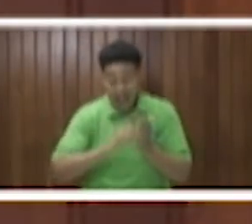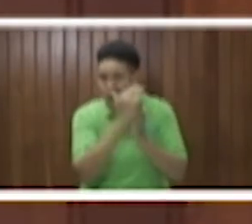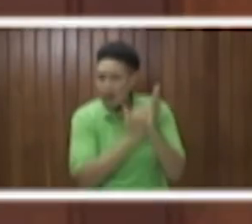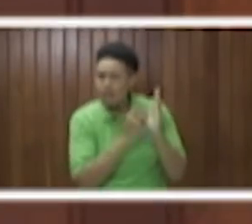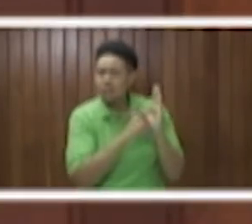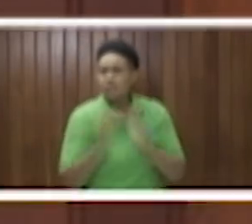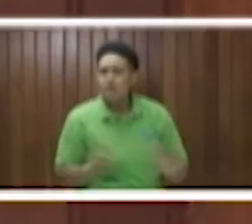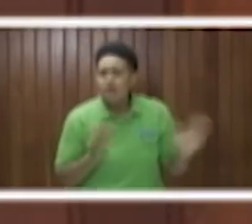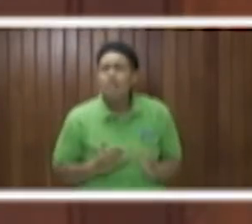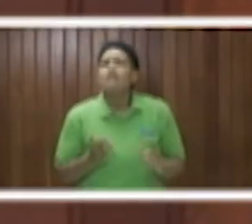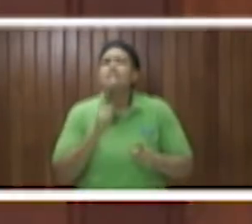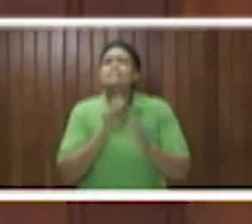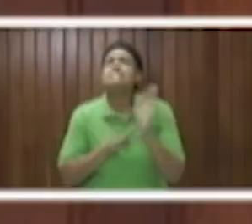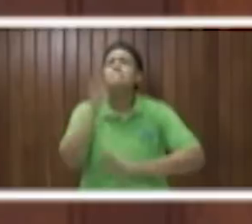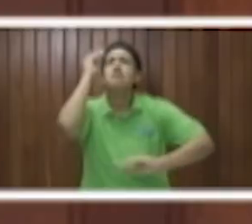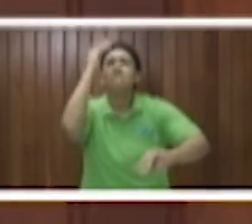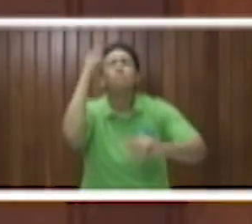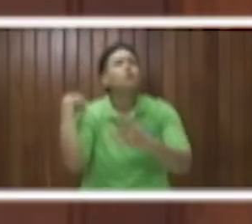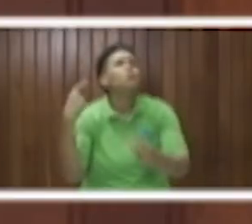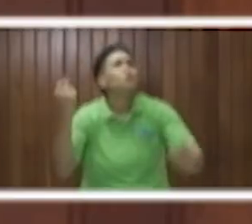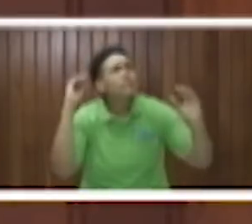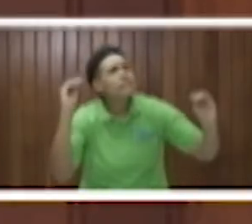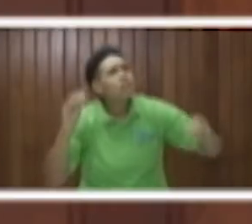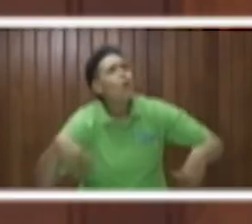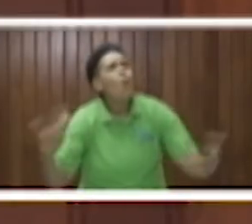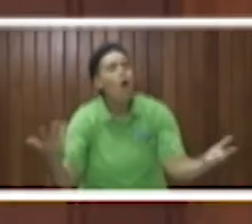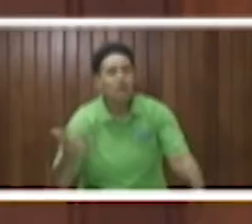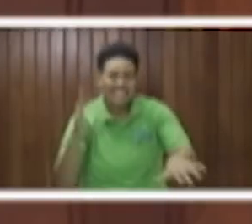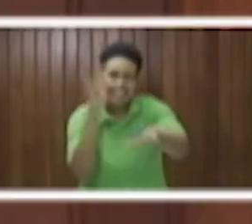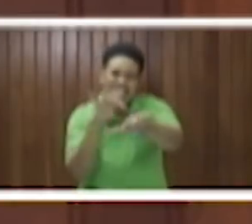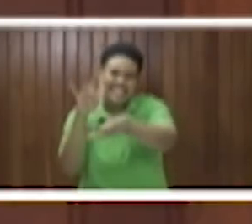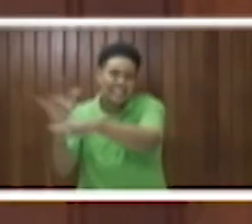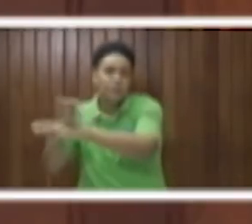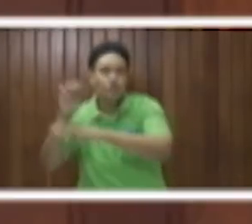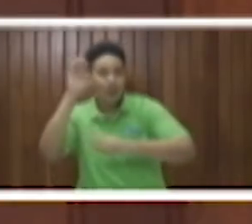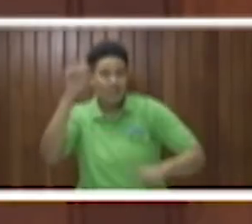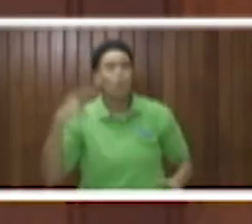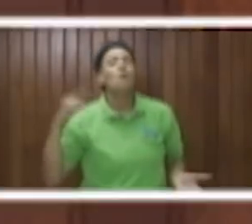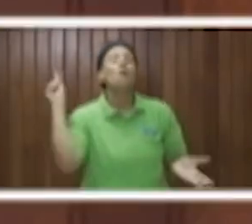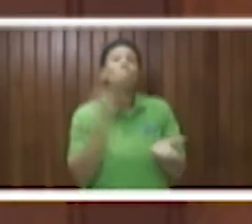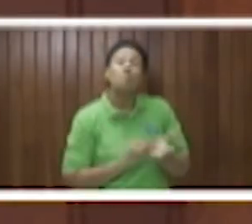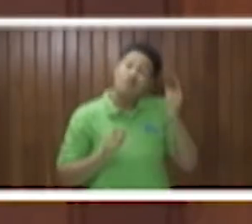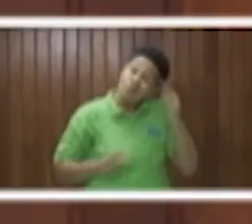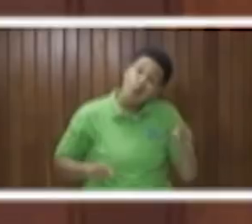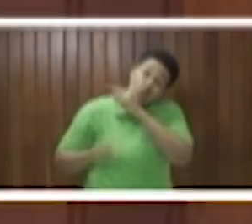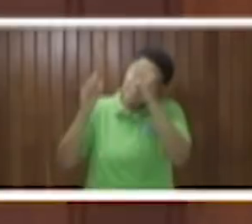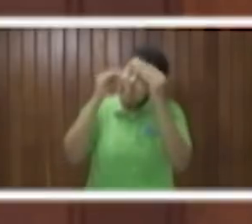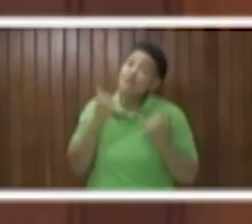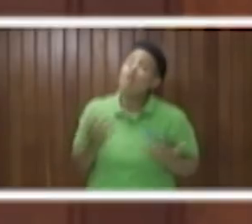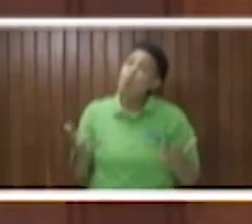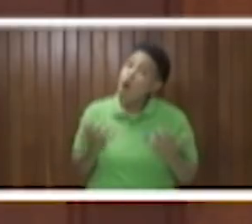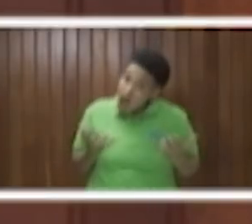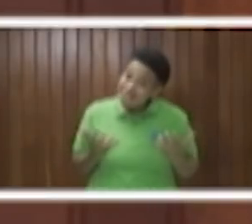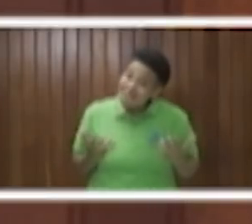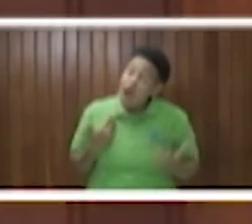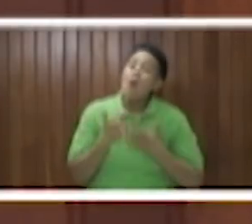they can reach out to the ministry of education and we will print those for them and we will help to package them. So those students who